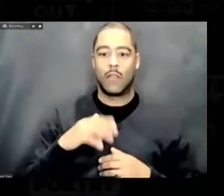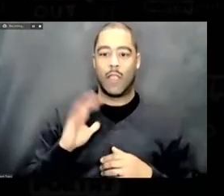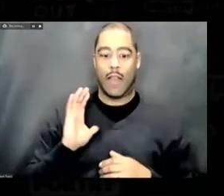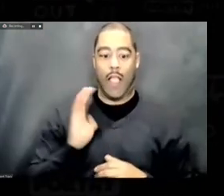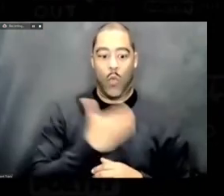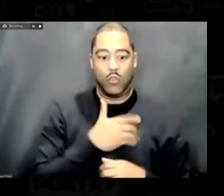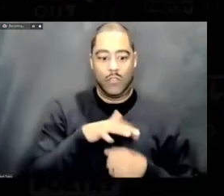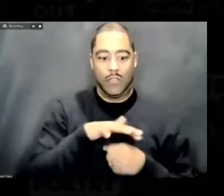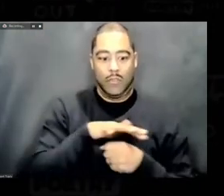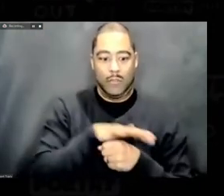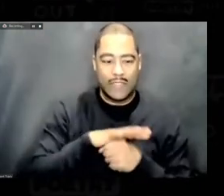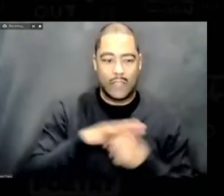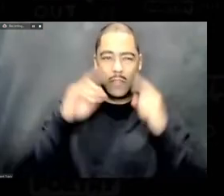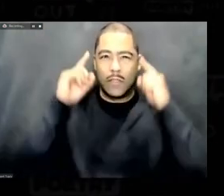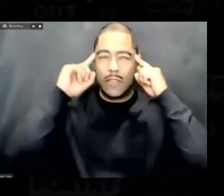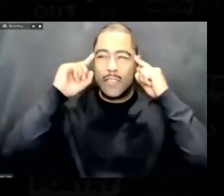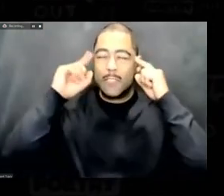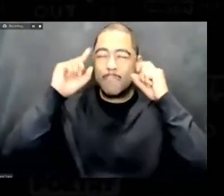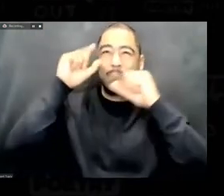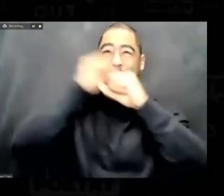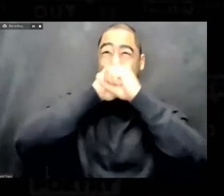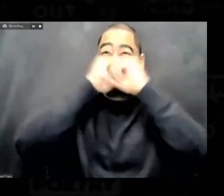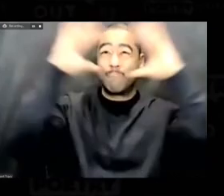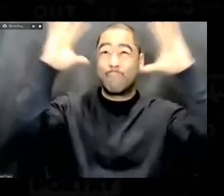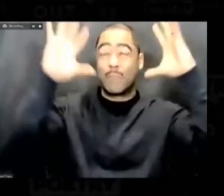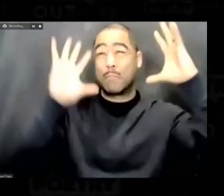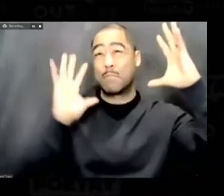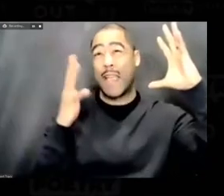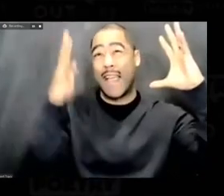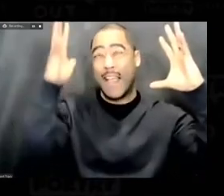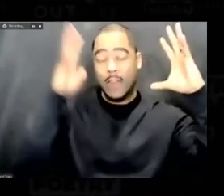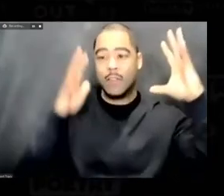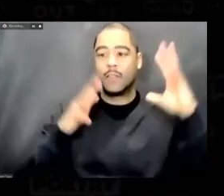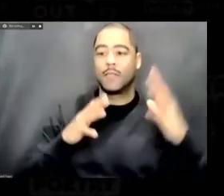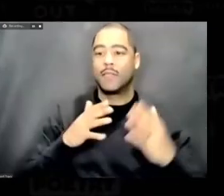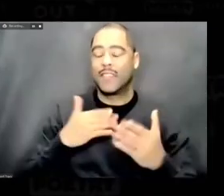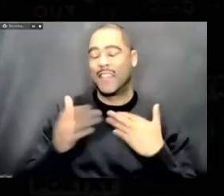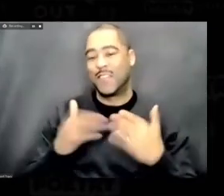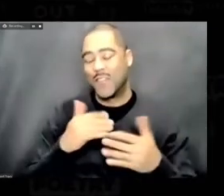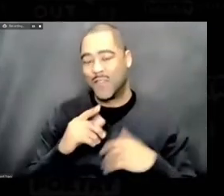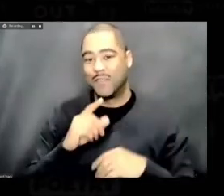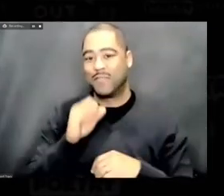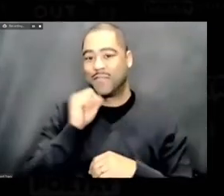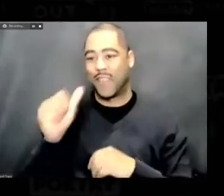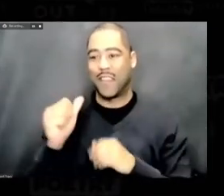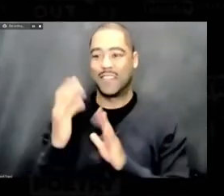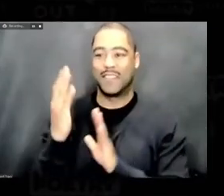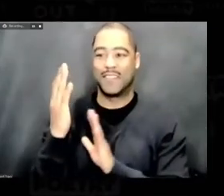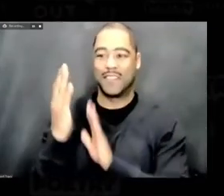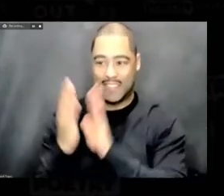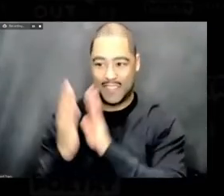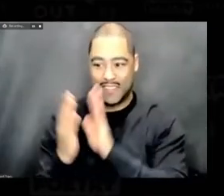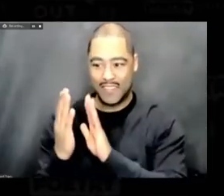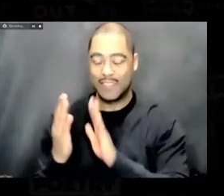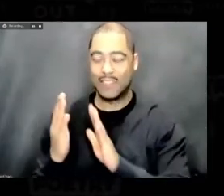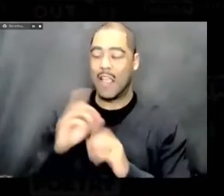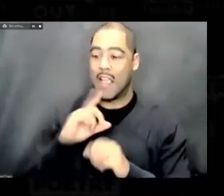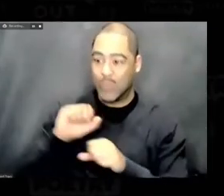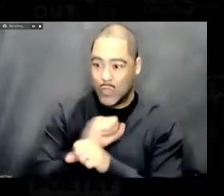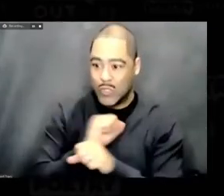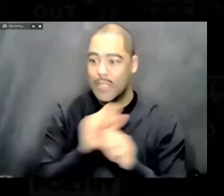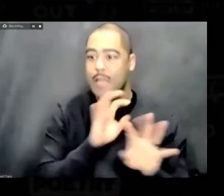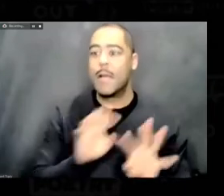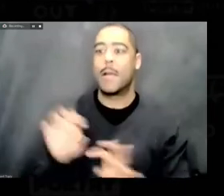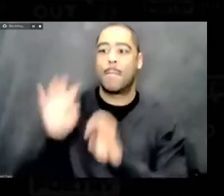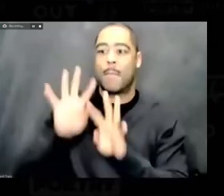spaces and apartments and homes and houses, everybody is clapping right now for you. Thank you for you. Thank you for